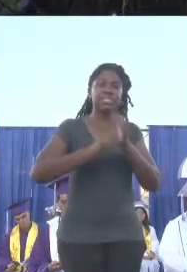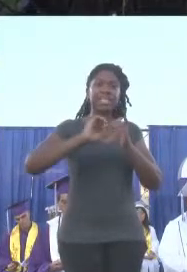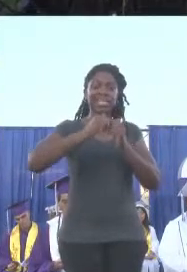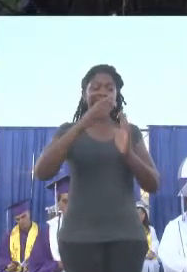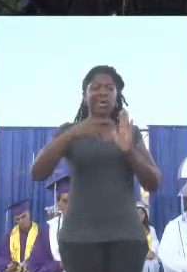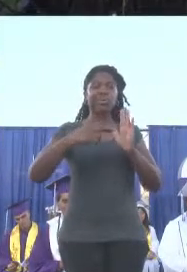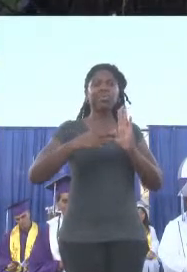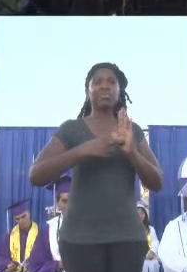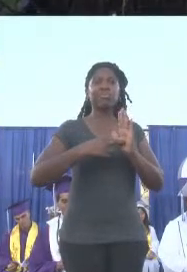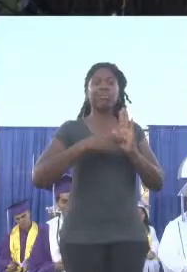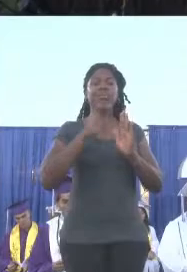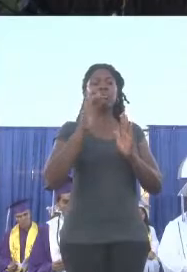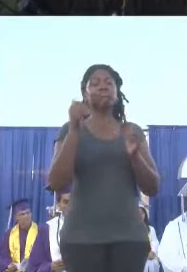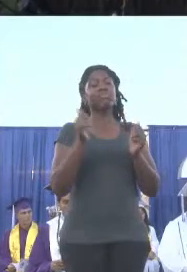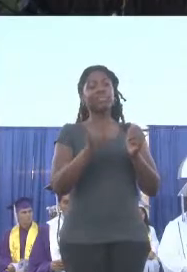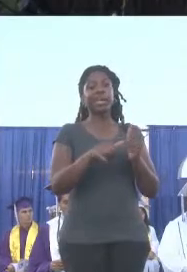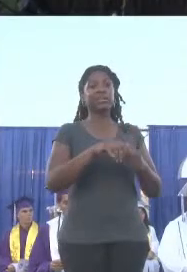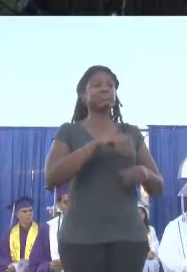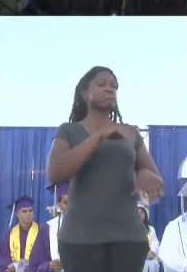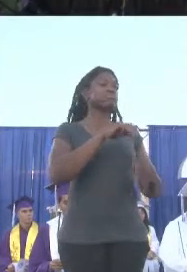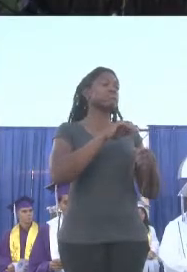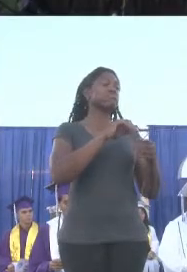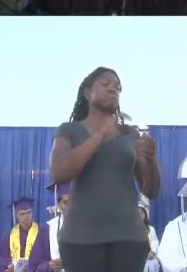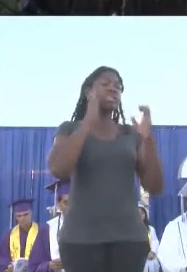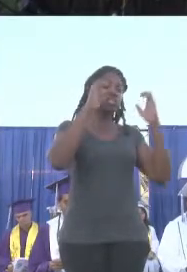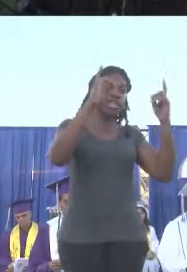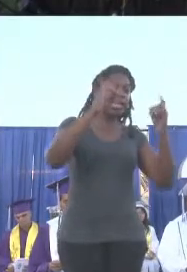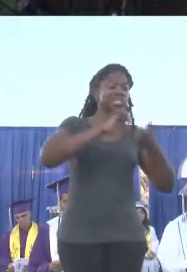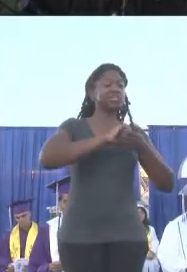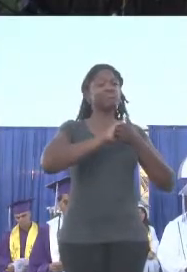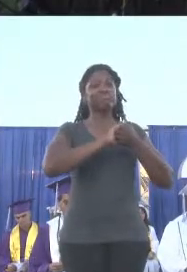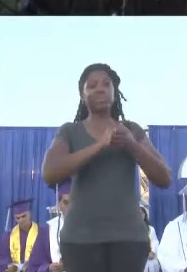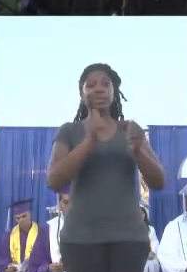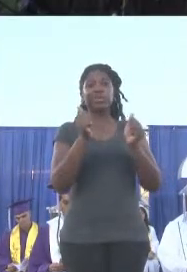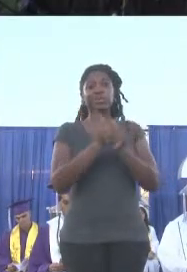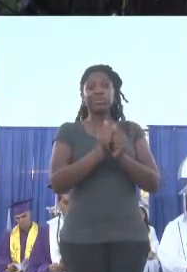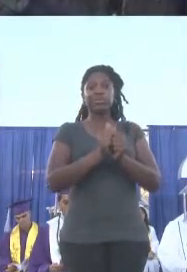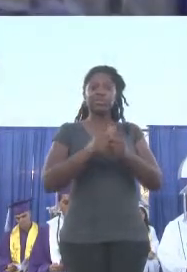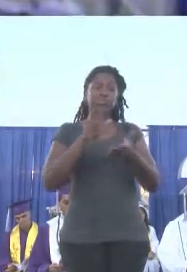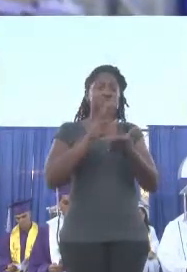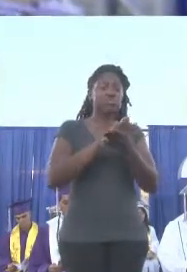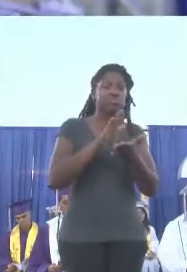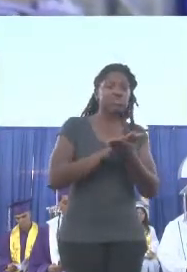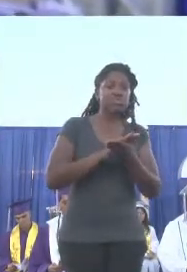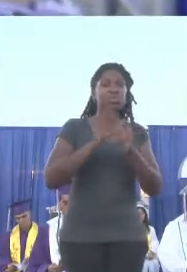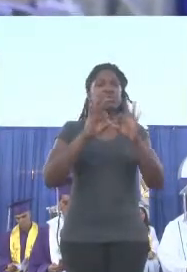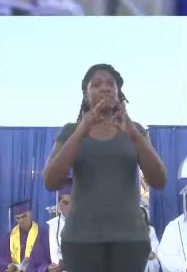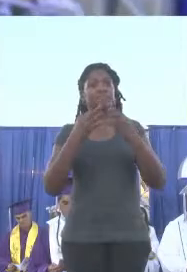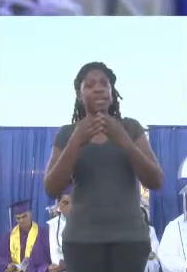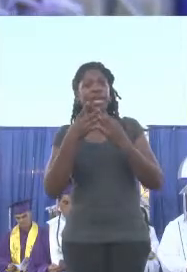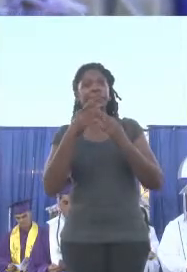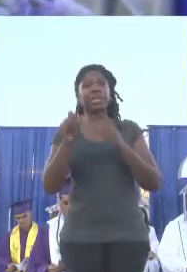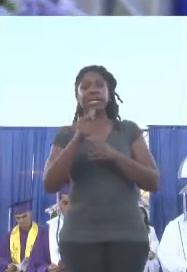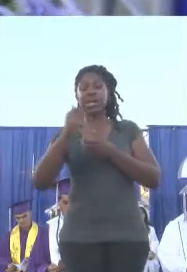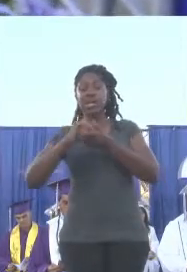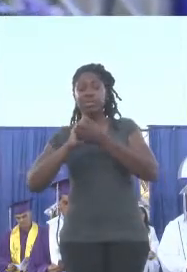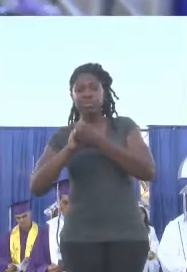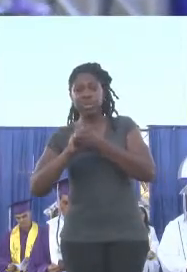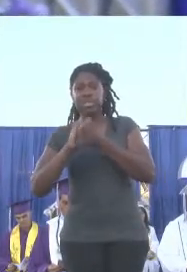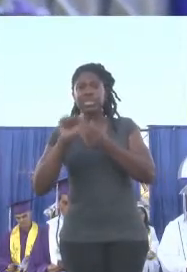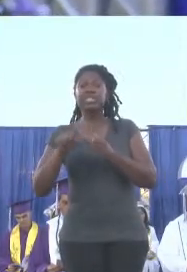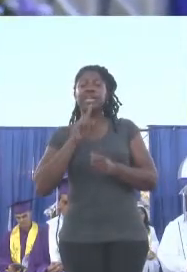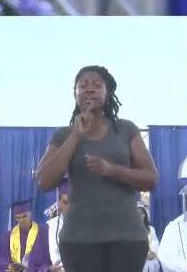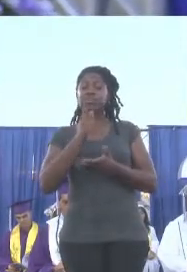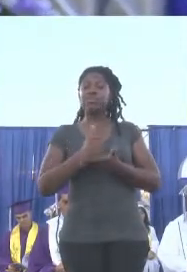that education, coupled with strong school, family, and industry partnerships, can have in the life